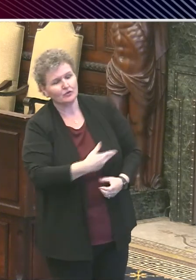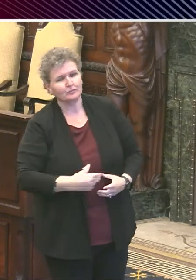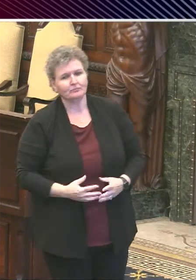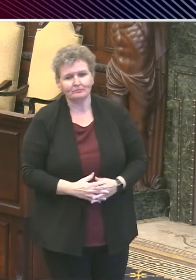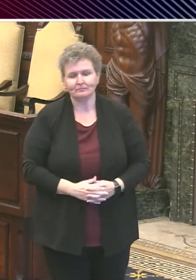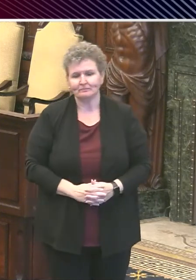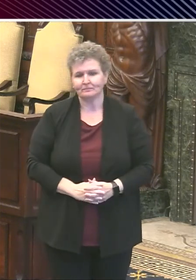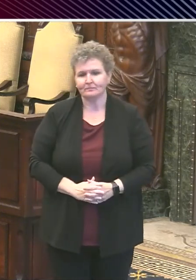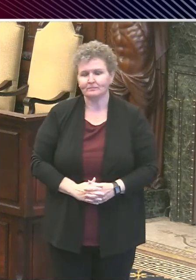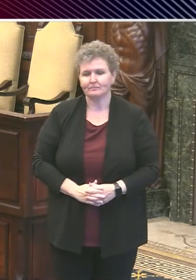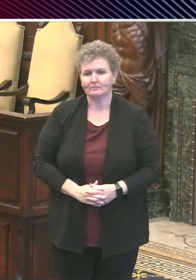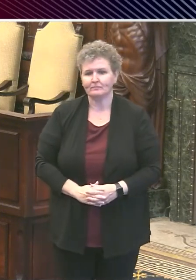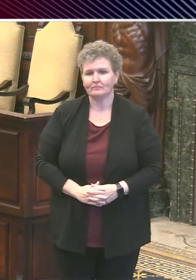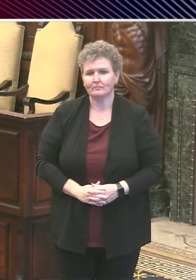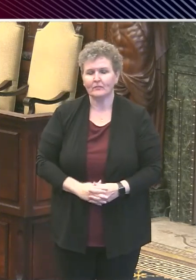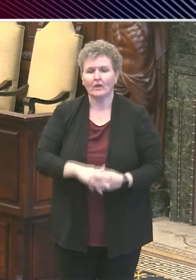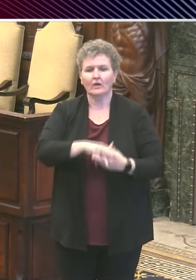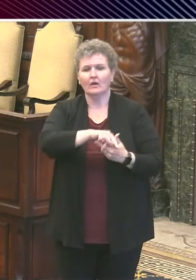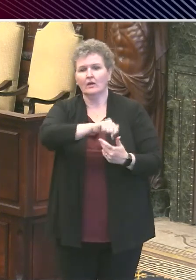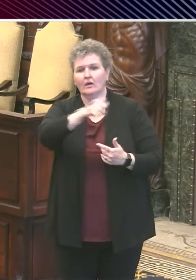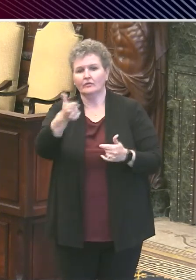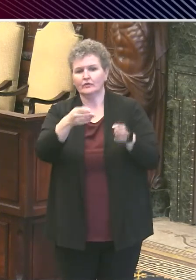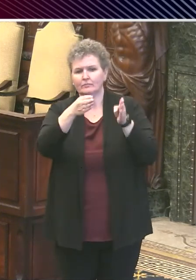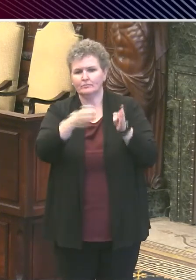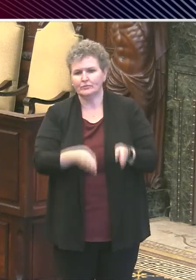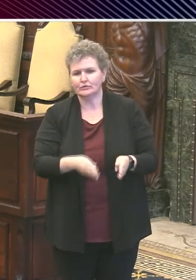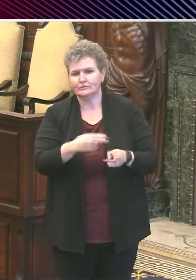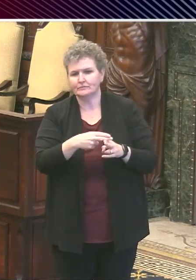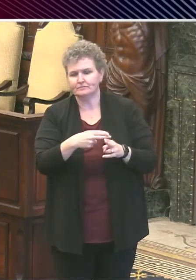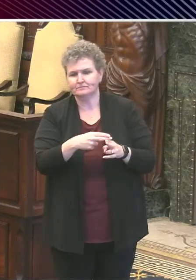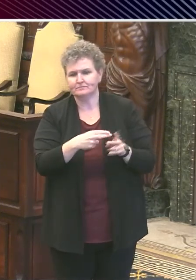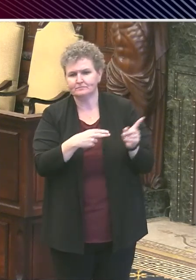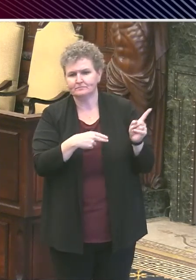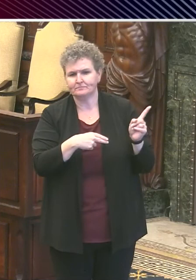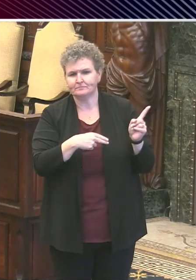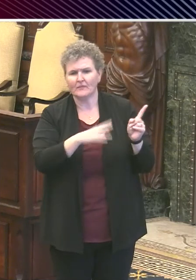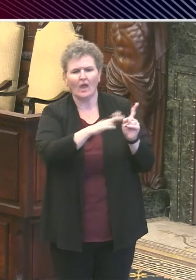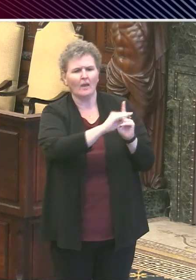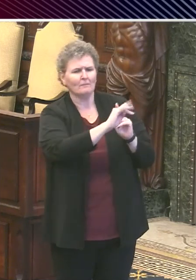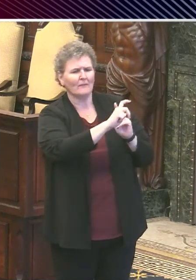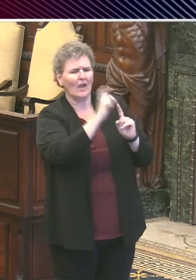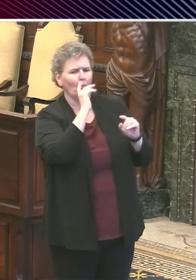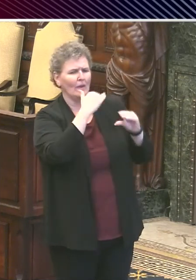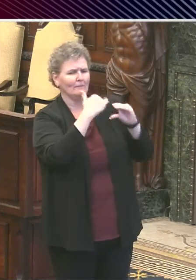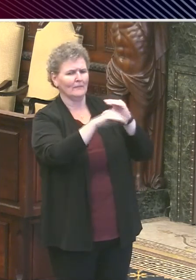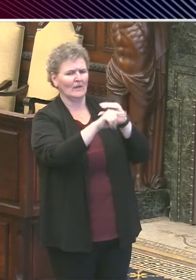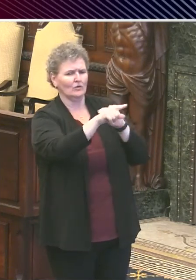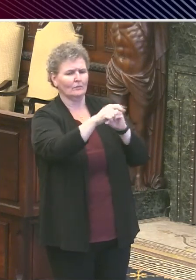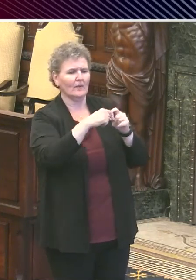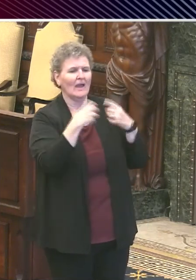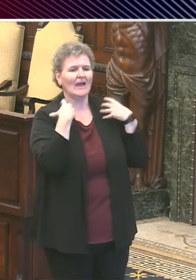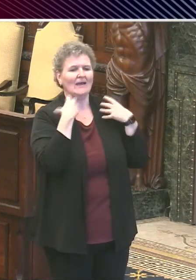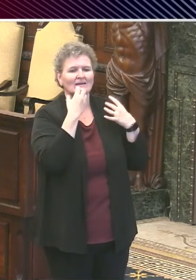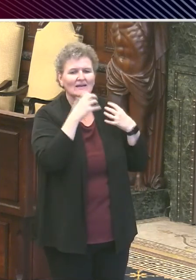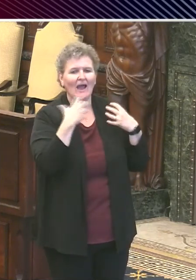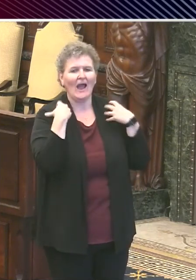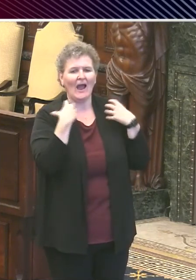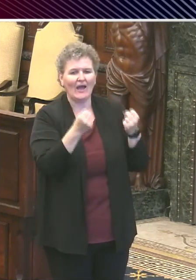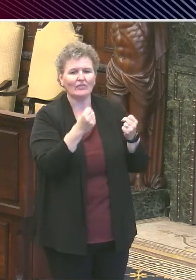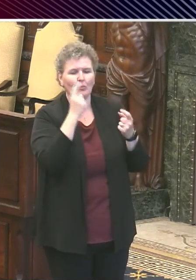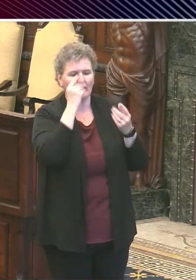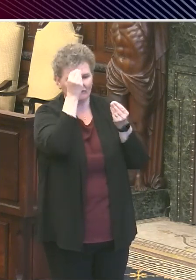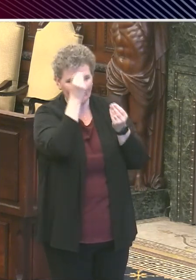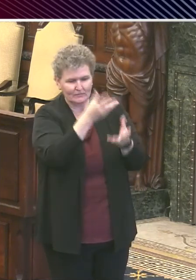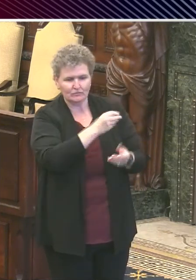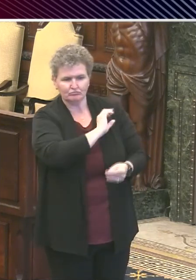All right, Rudy, if you shoot us an email for that heat index, heat health emergency rubric, we'll get that